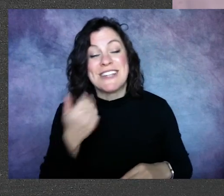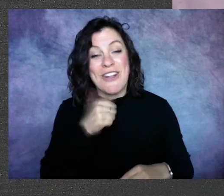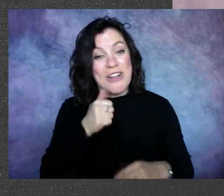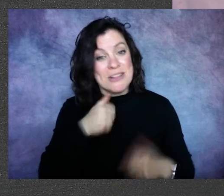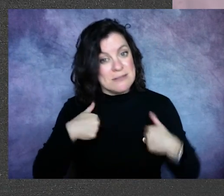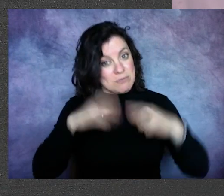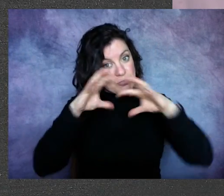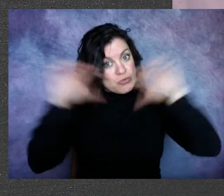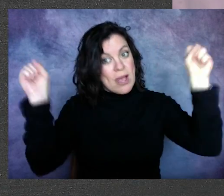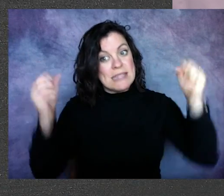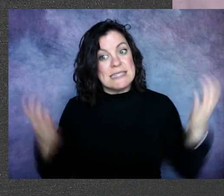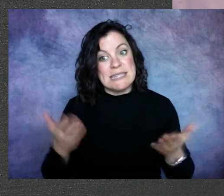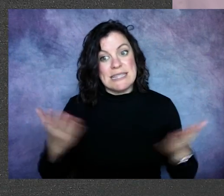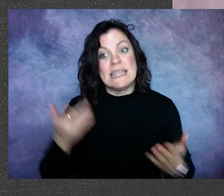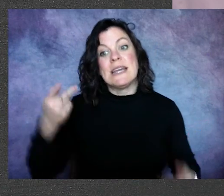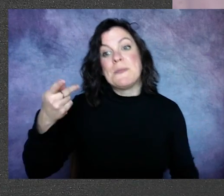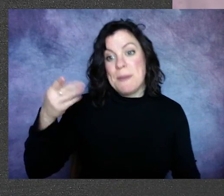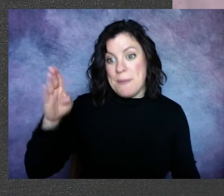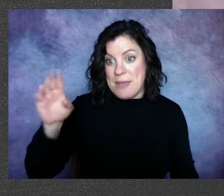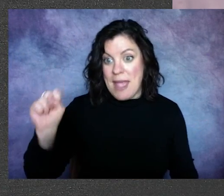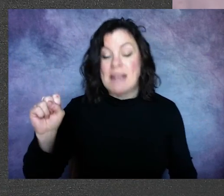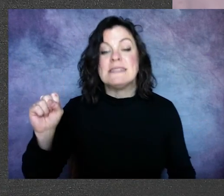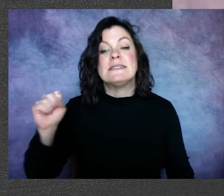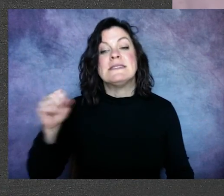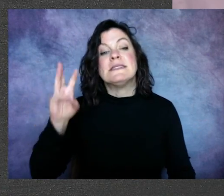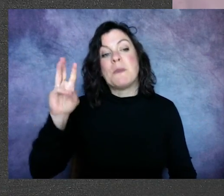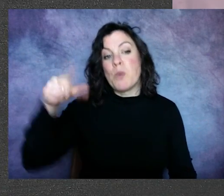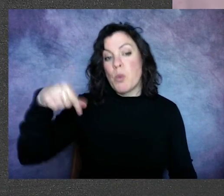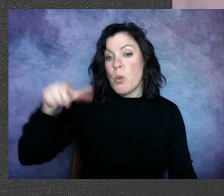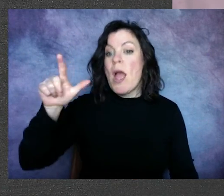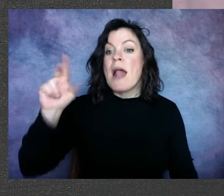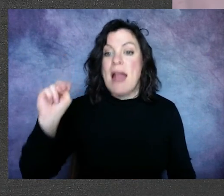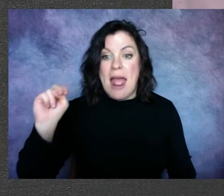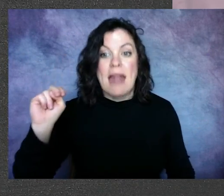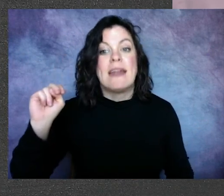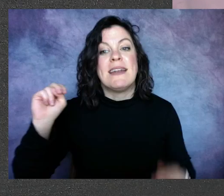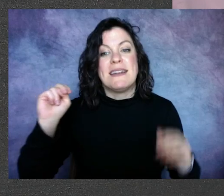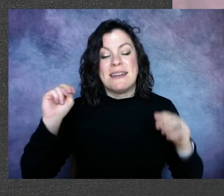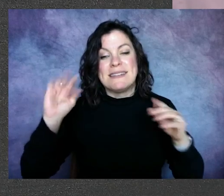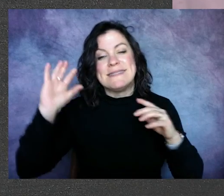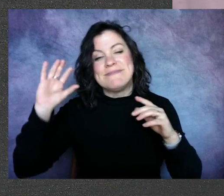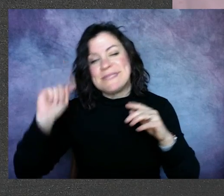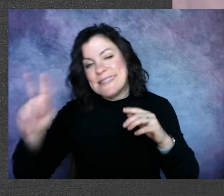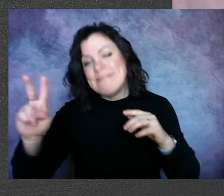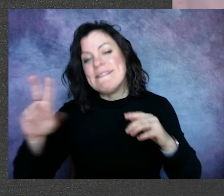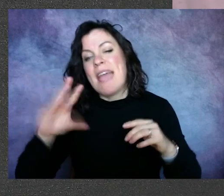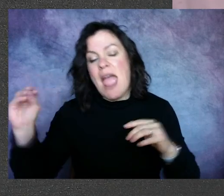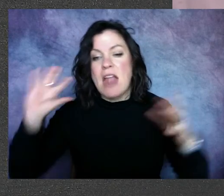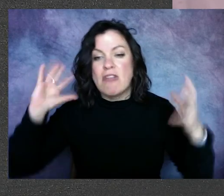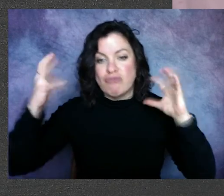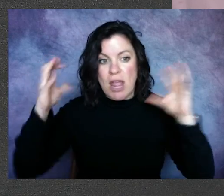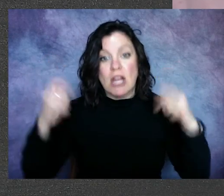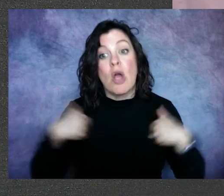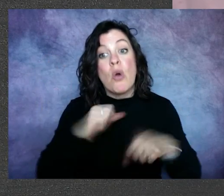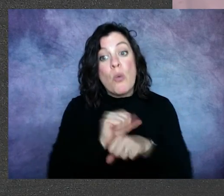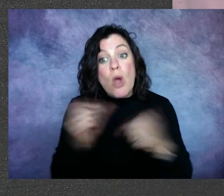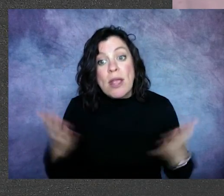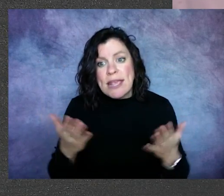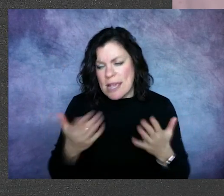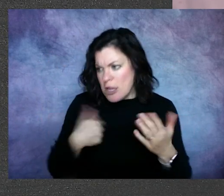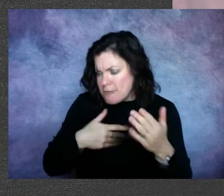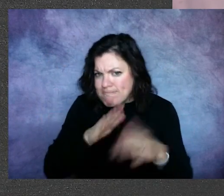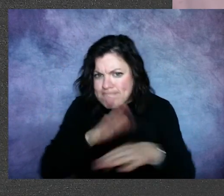of WQLN Television and Radio. And my job here is to lead a team to make sure that we